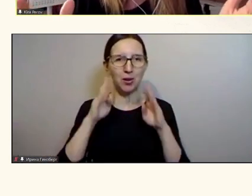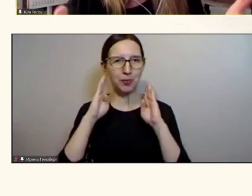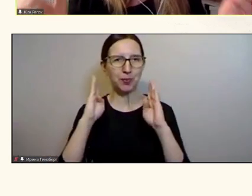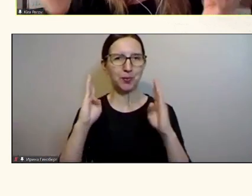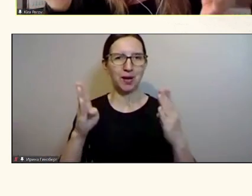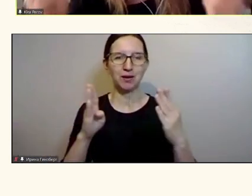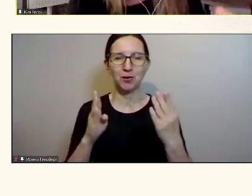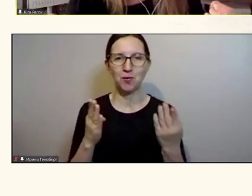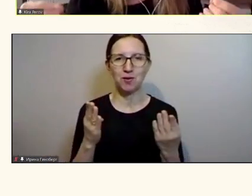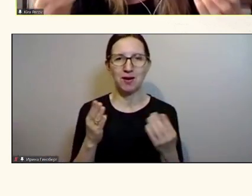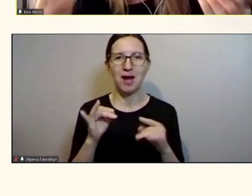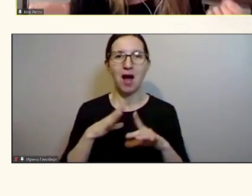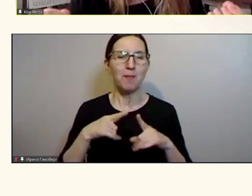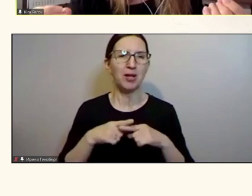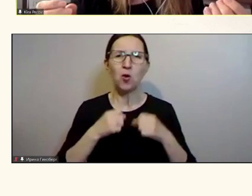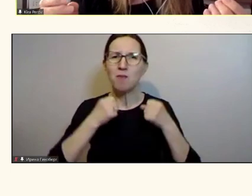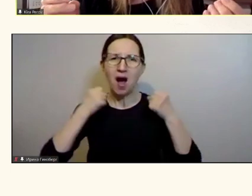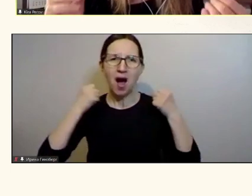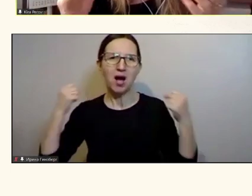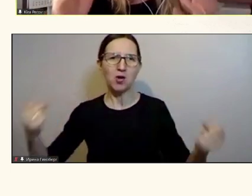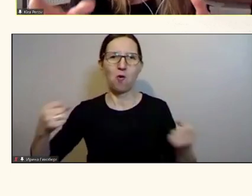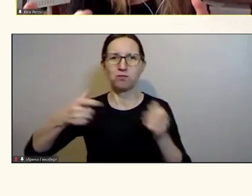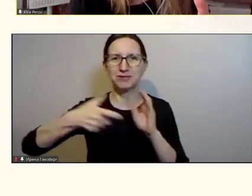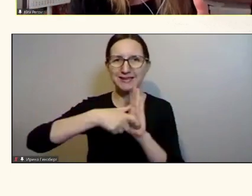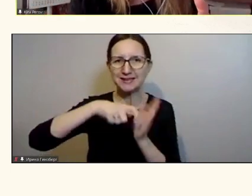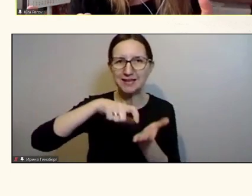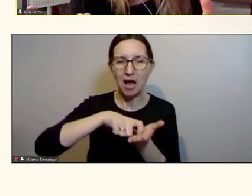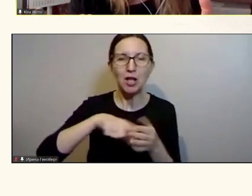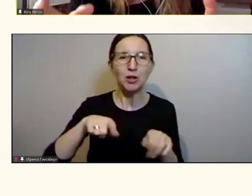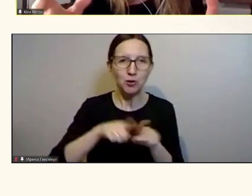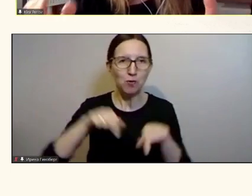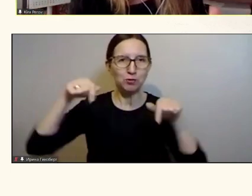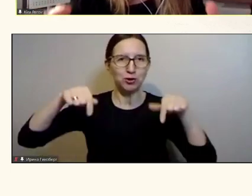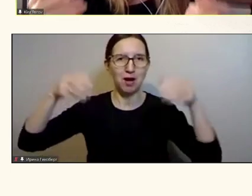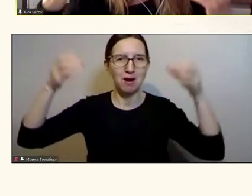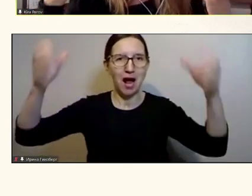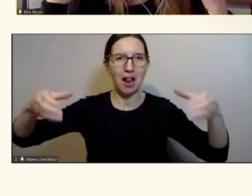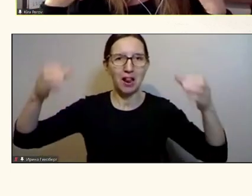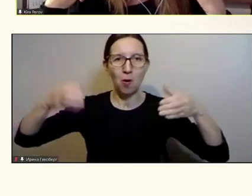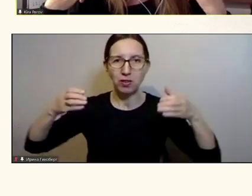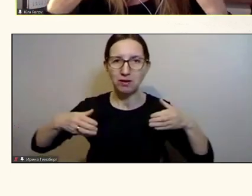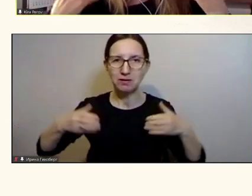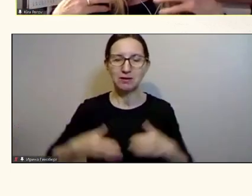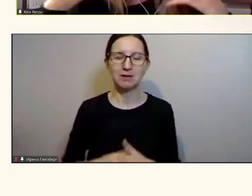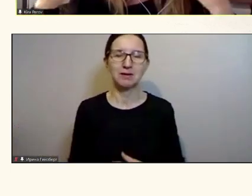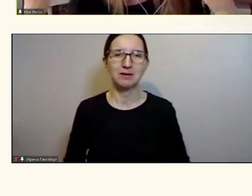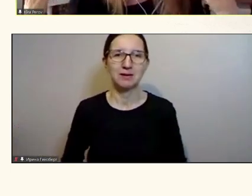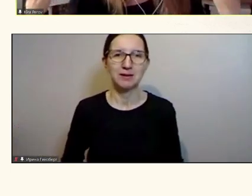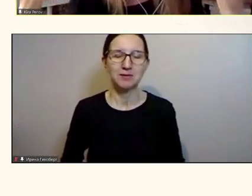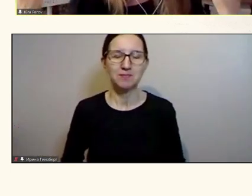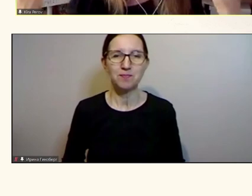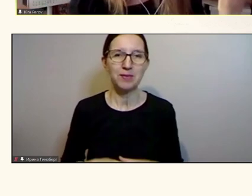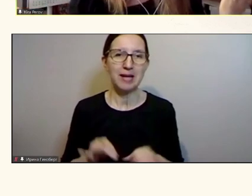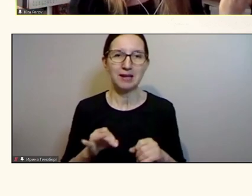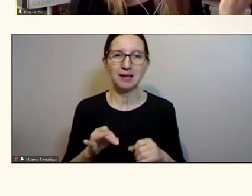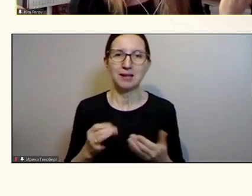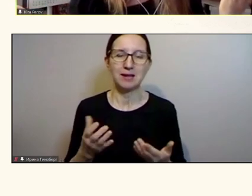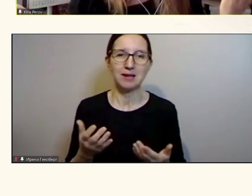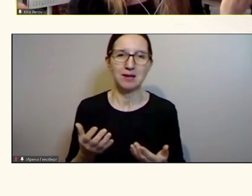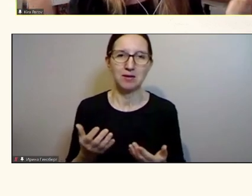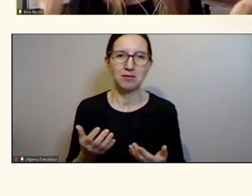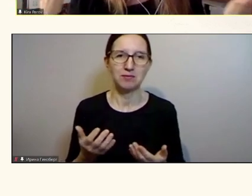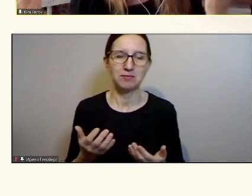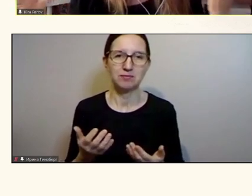room also with columns at one end, and the other end, you know, some gallery